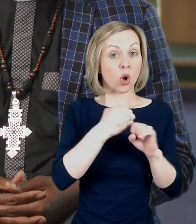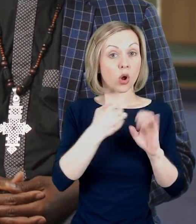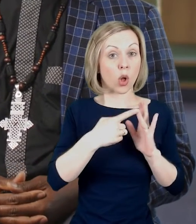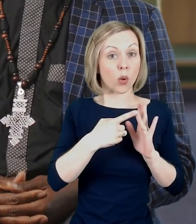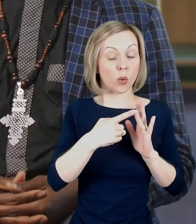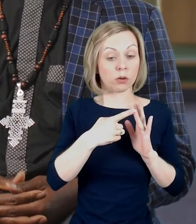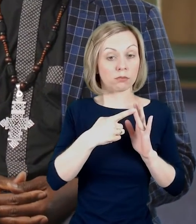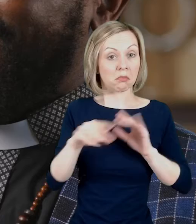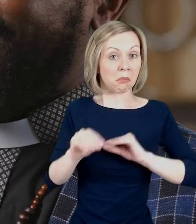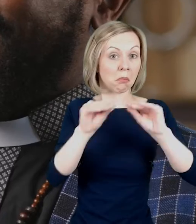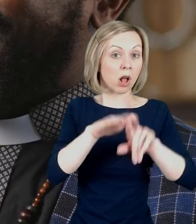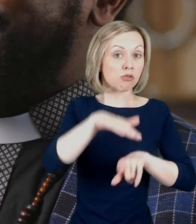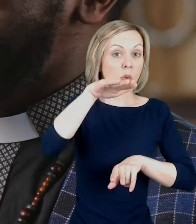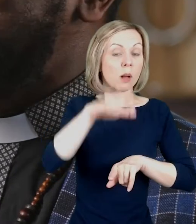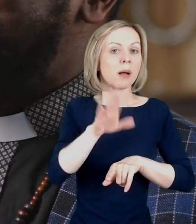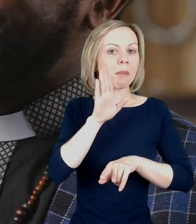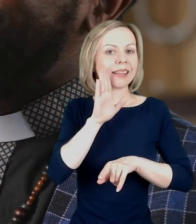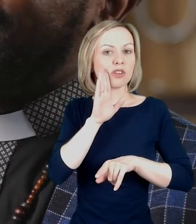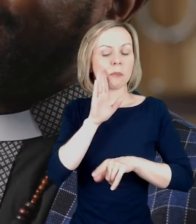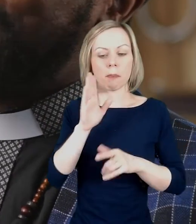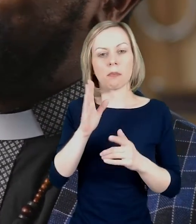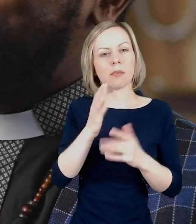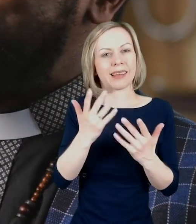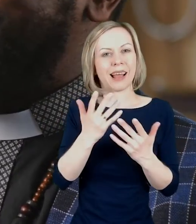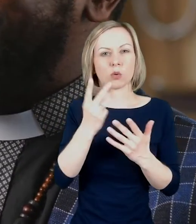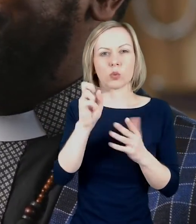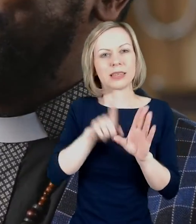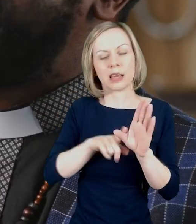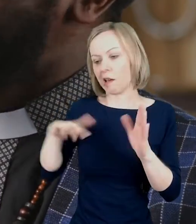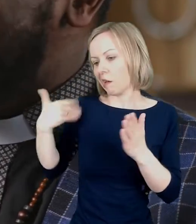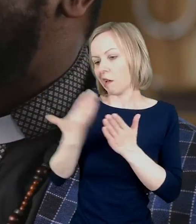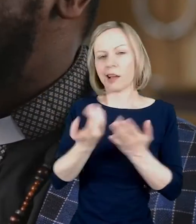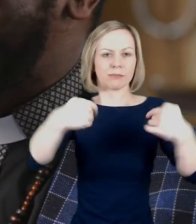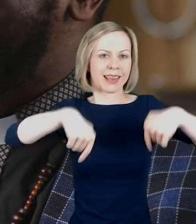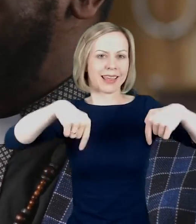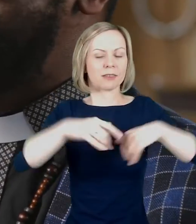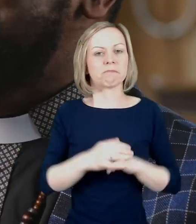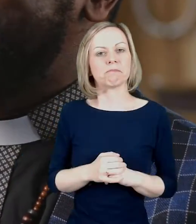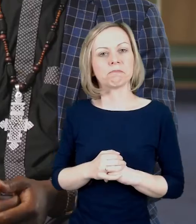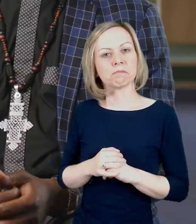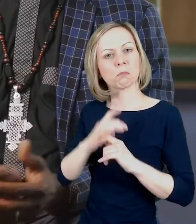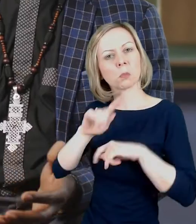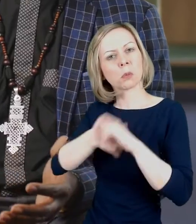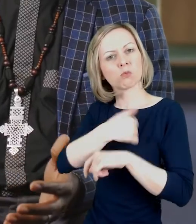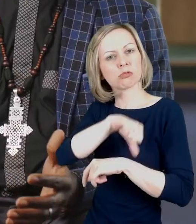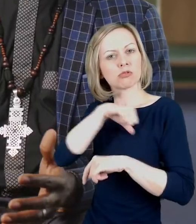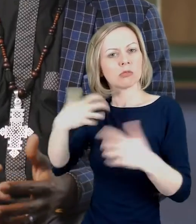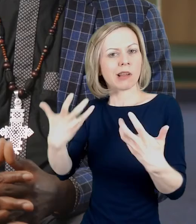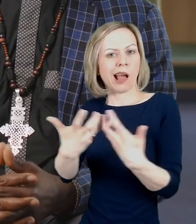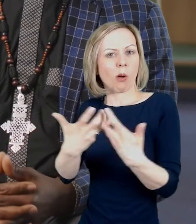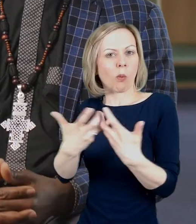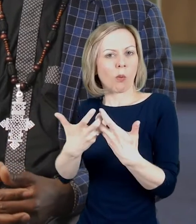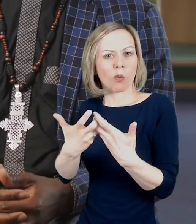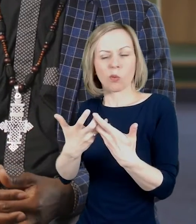20 years in the UK. I came to faith as part of my journey, as part of a family. And a number of my